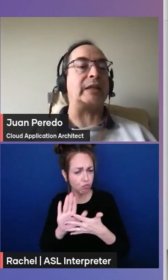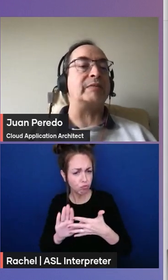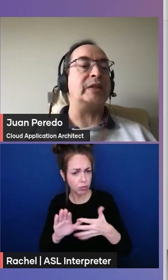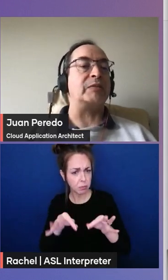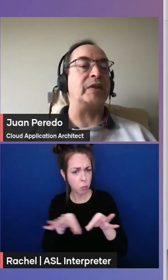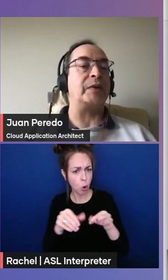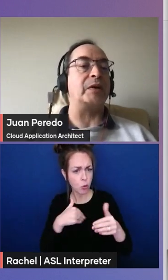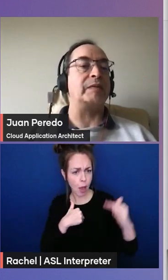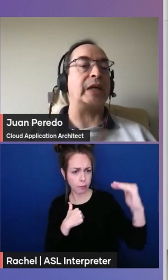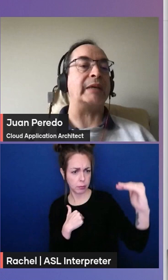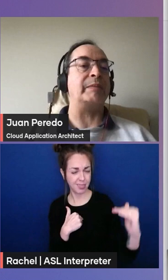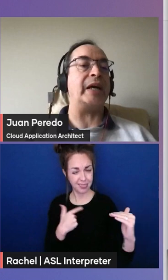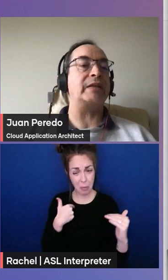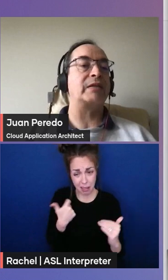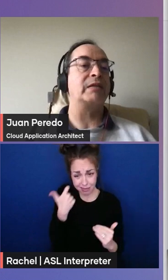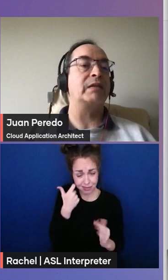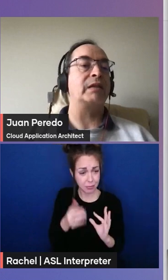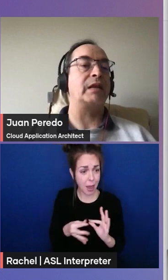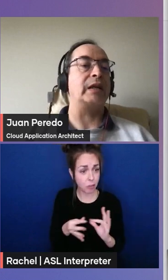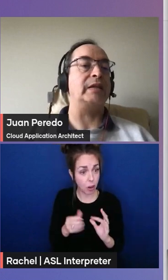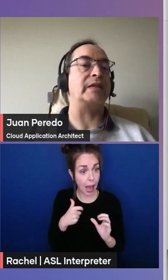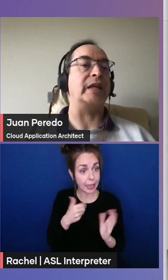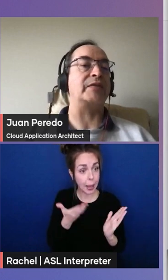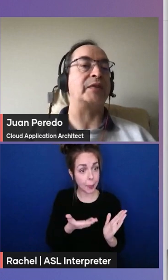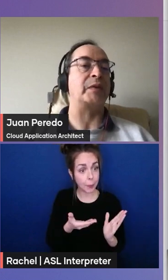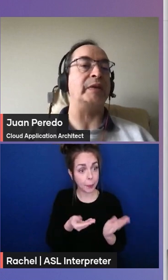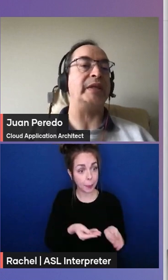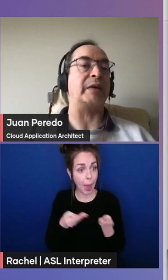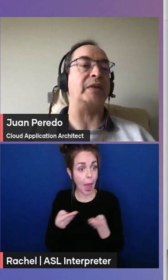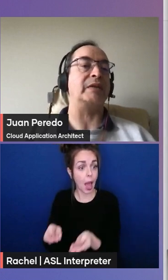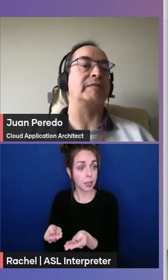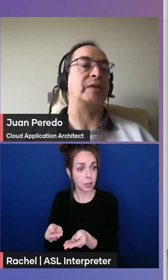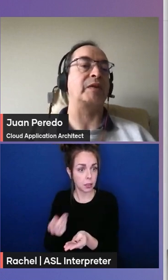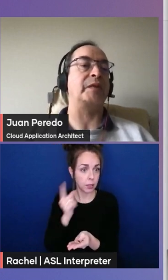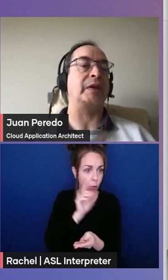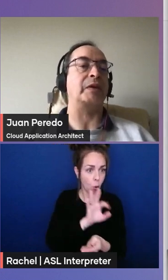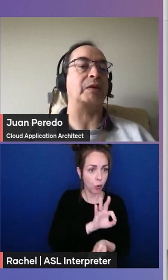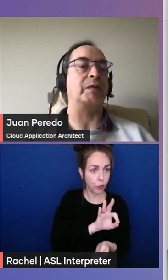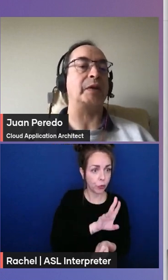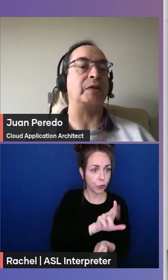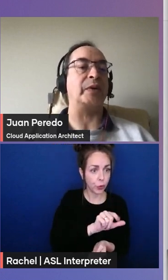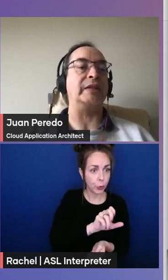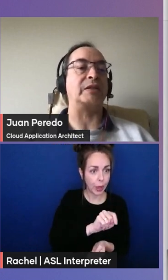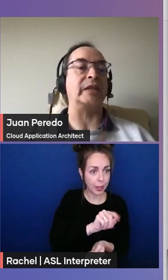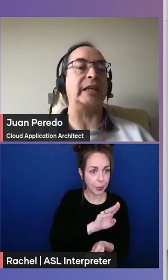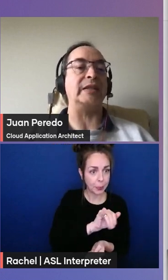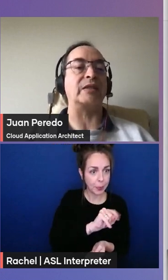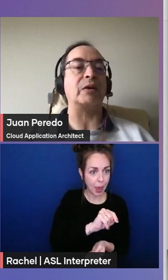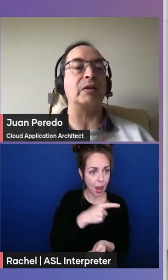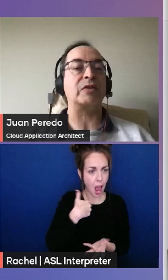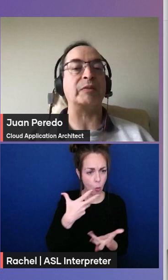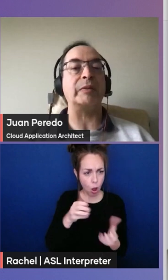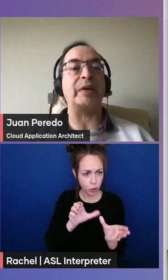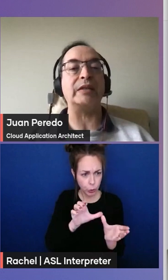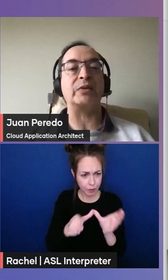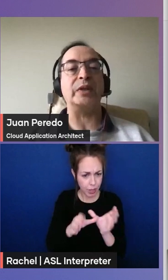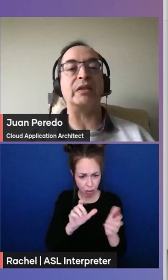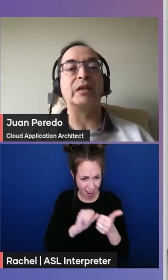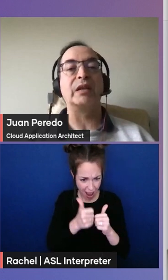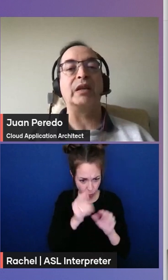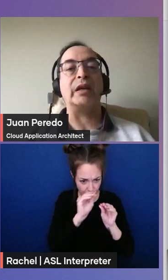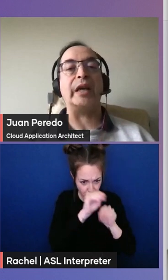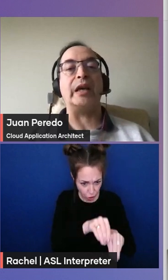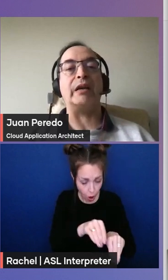But as I mentioned before, I can pass, in this case for FluentBit, I want to configure the way it's going to get installed. So I'm going to pass to